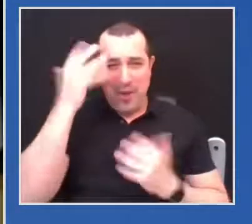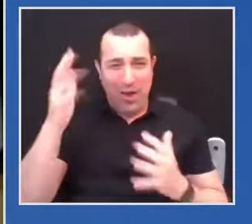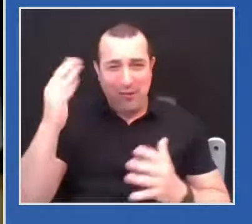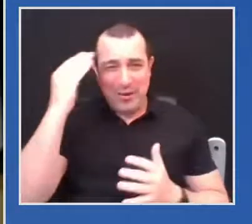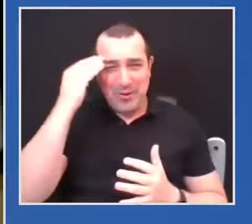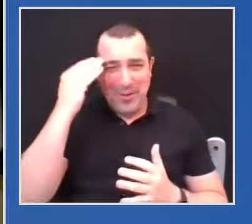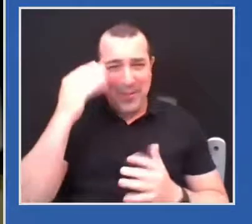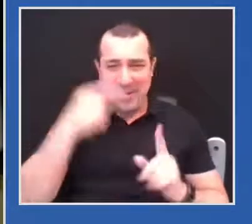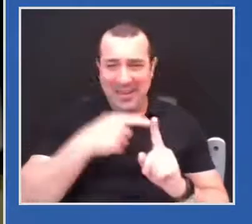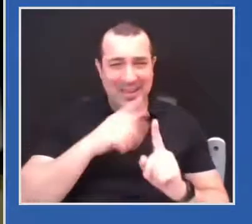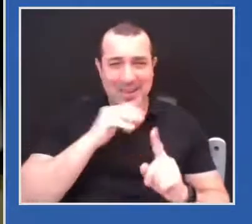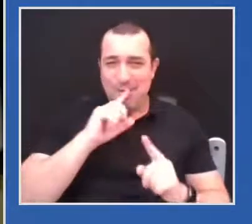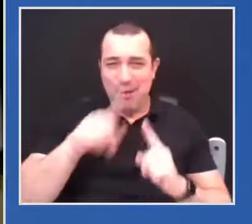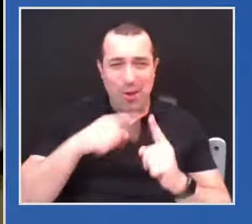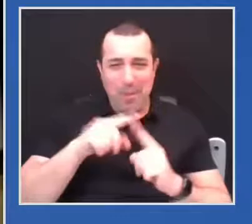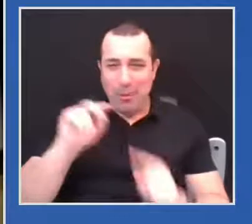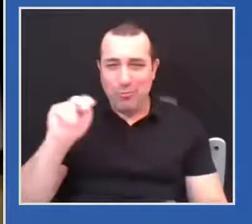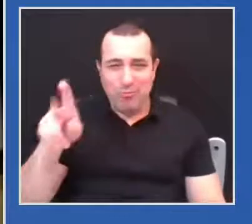lie.